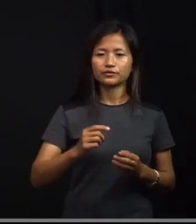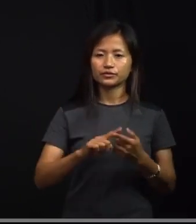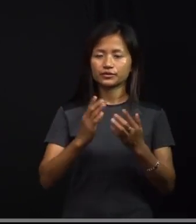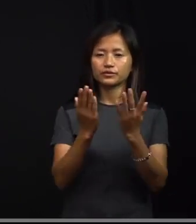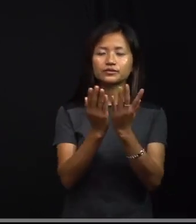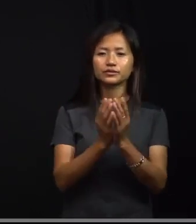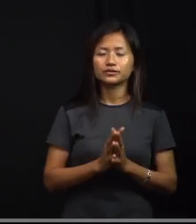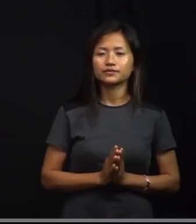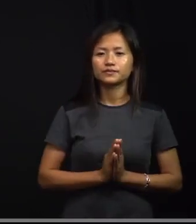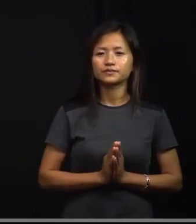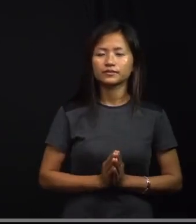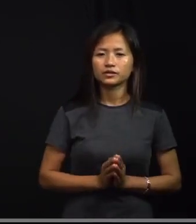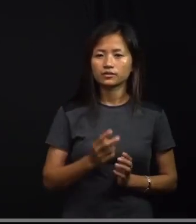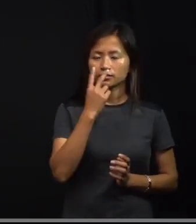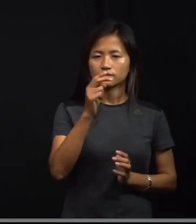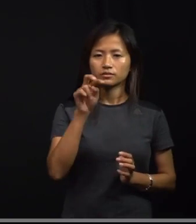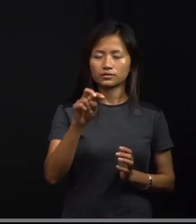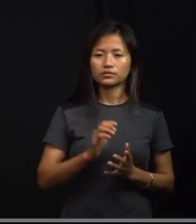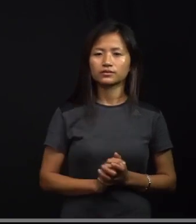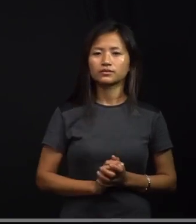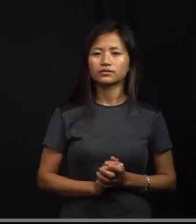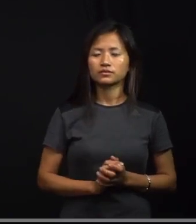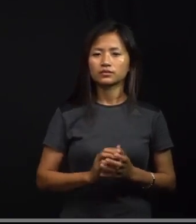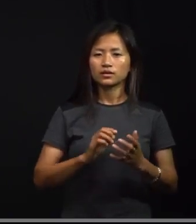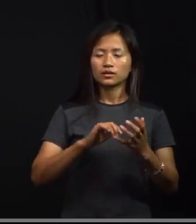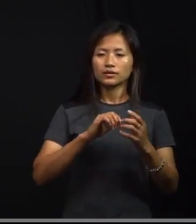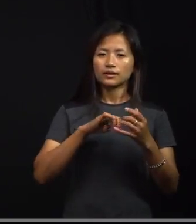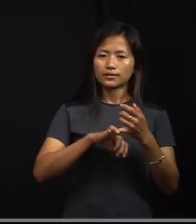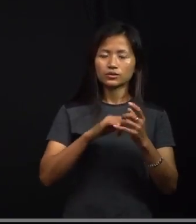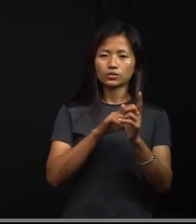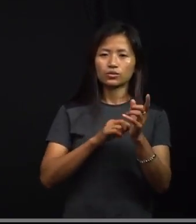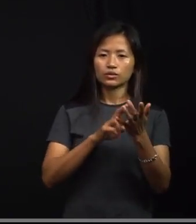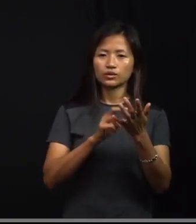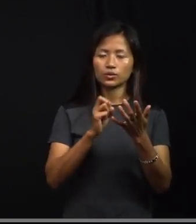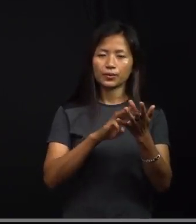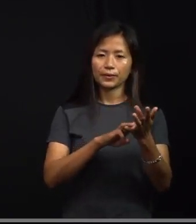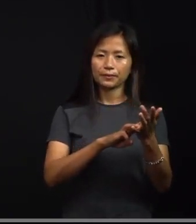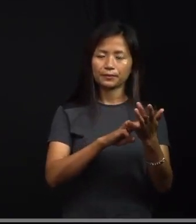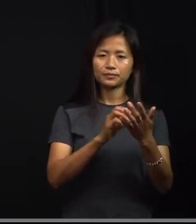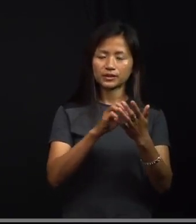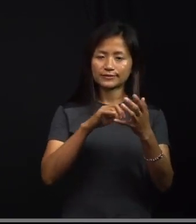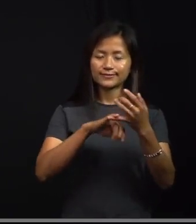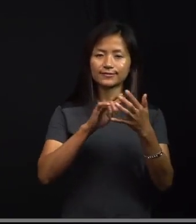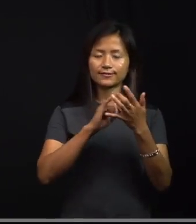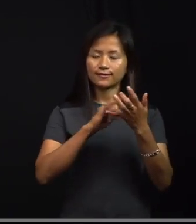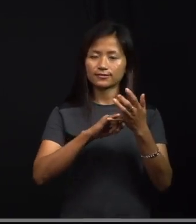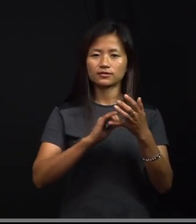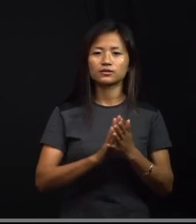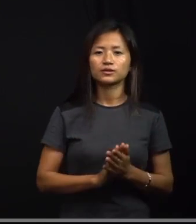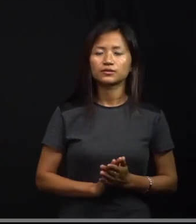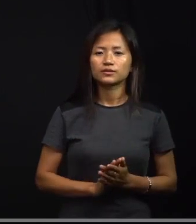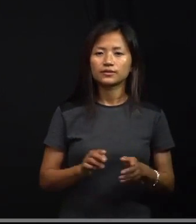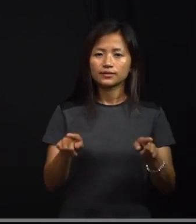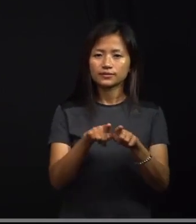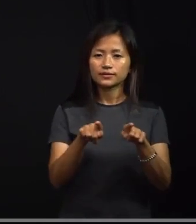try to look into some of the synonyms of education, so what is synonyms? Synonyms means same